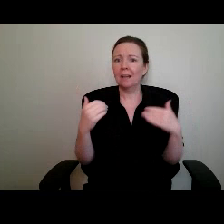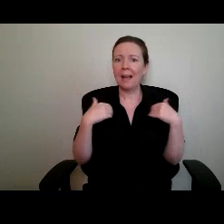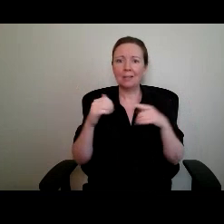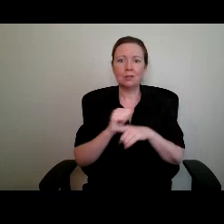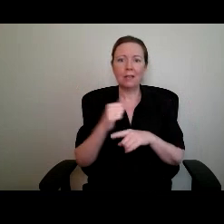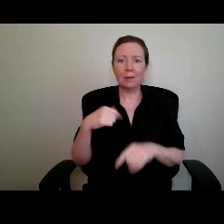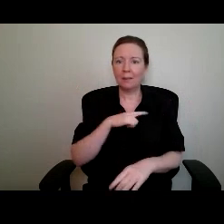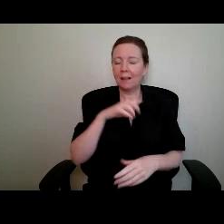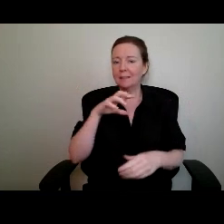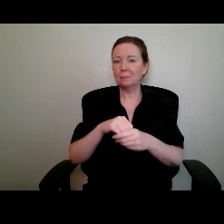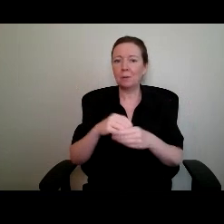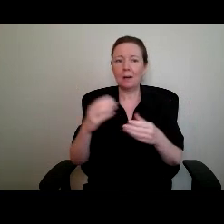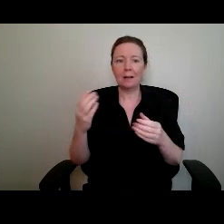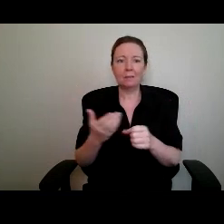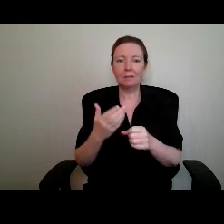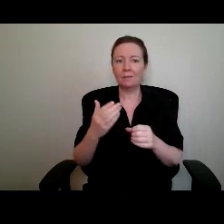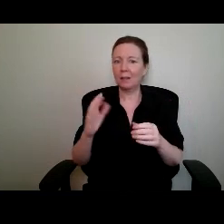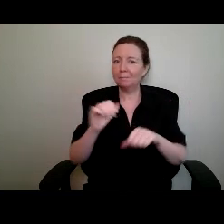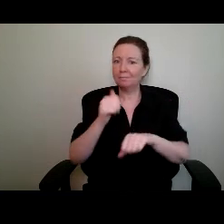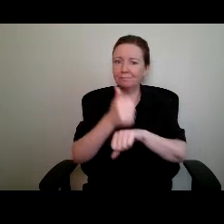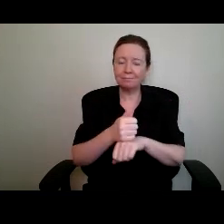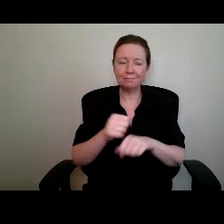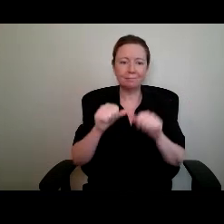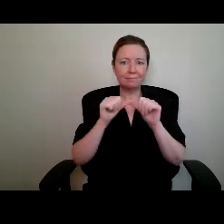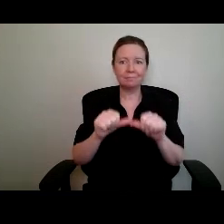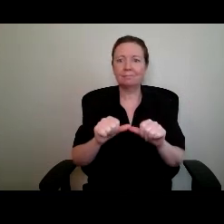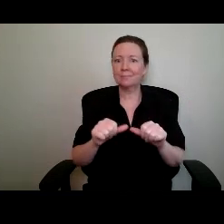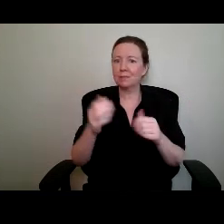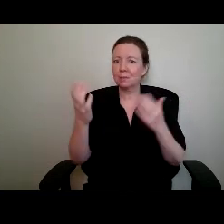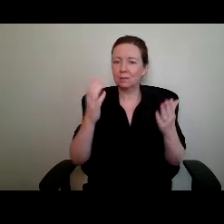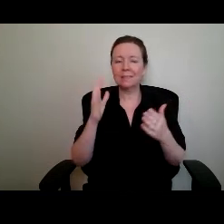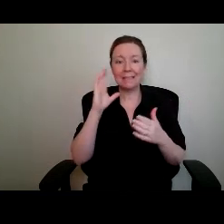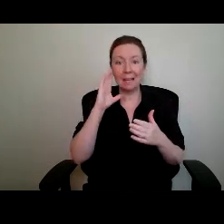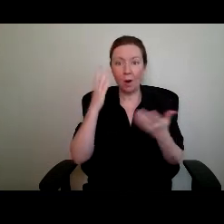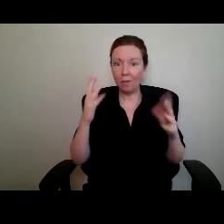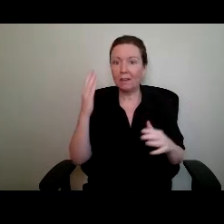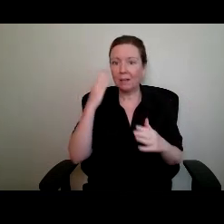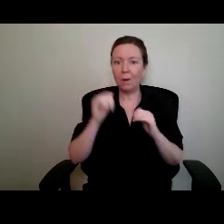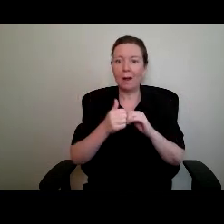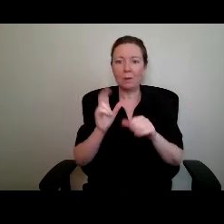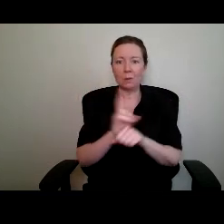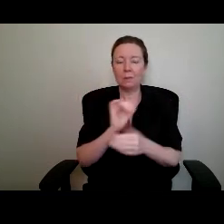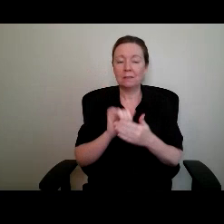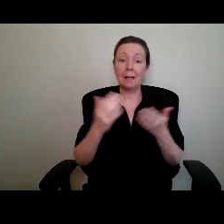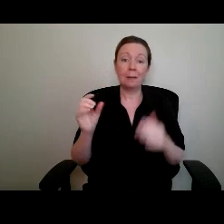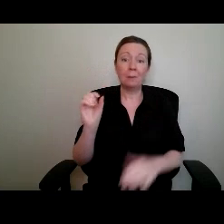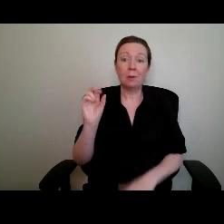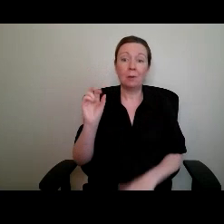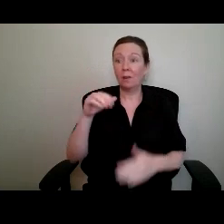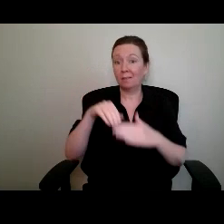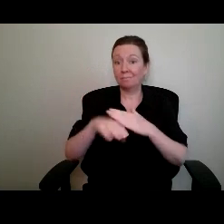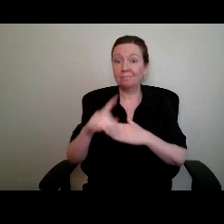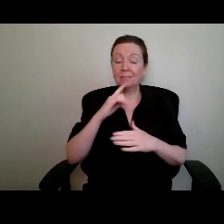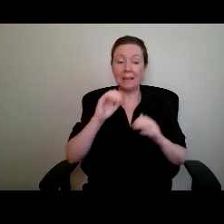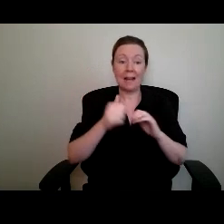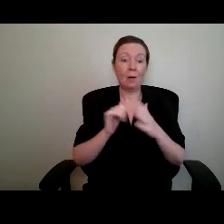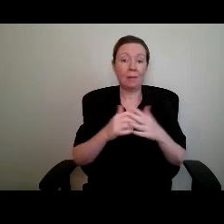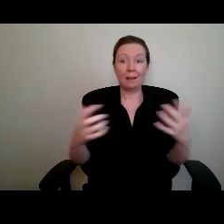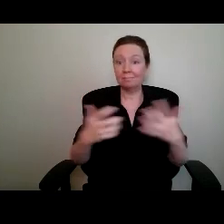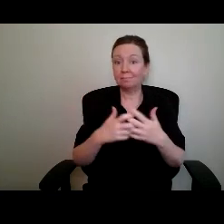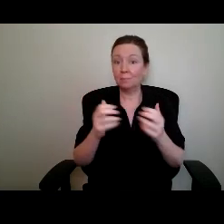part of the restoration services. So they would know how to use that. And maybe OVR would come in and say, how does that interface with